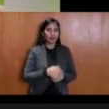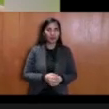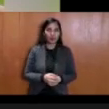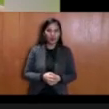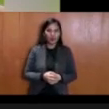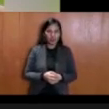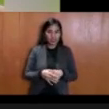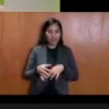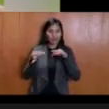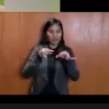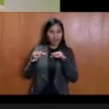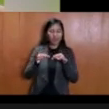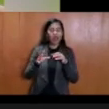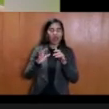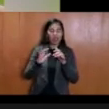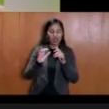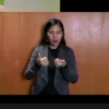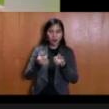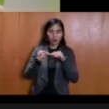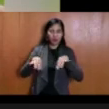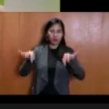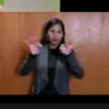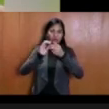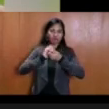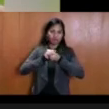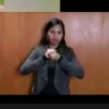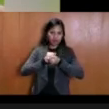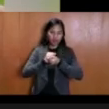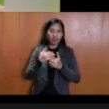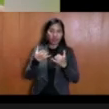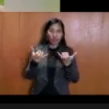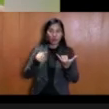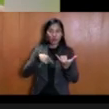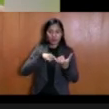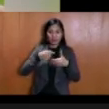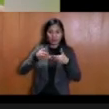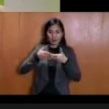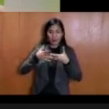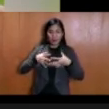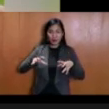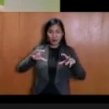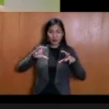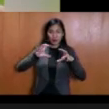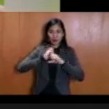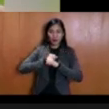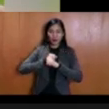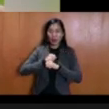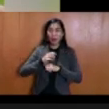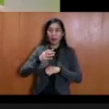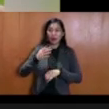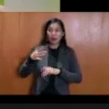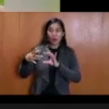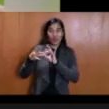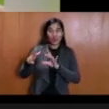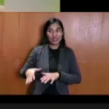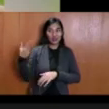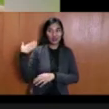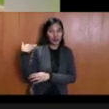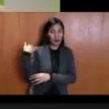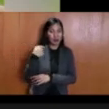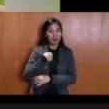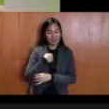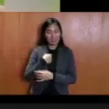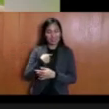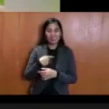how important partnerships are. We're about to wrap. We need to wrap up. The organizers have been calling my attention. But just one